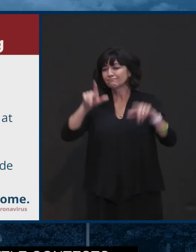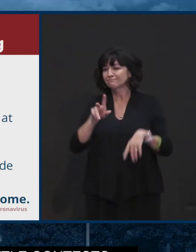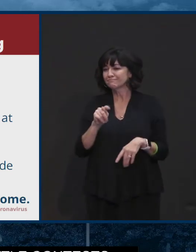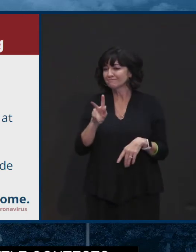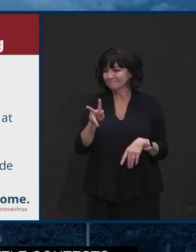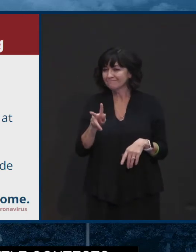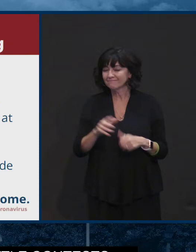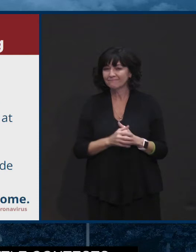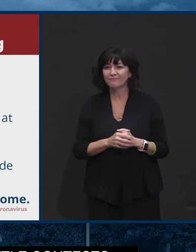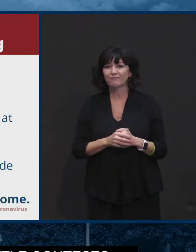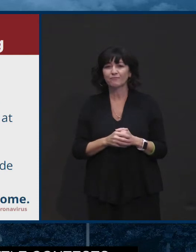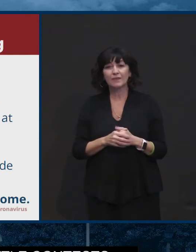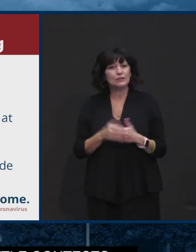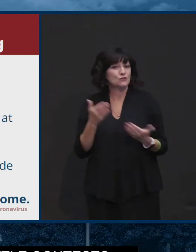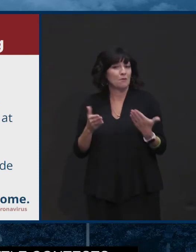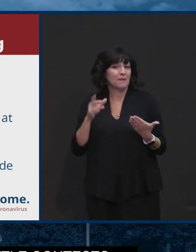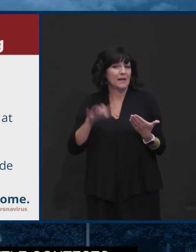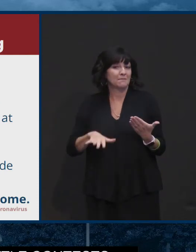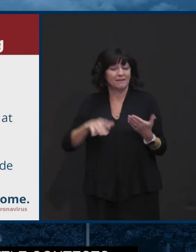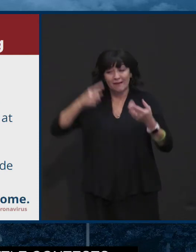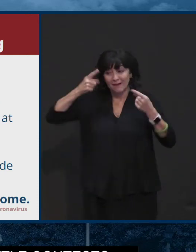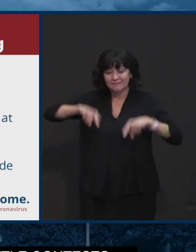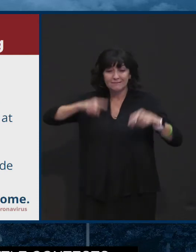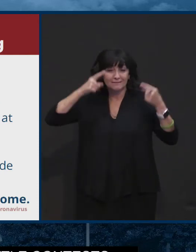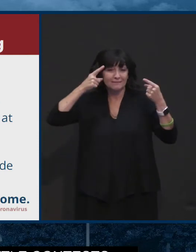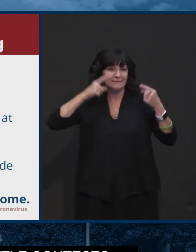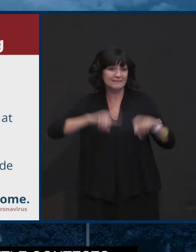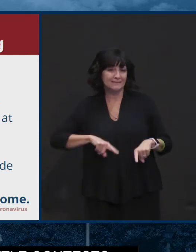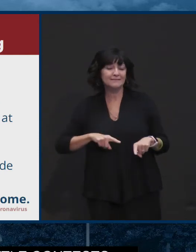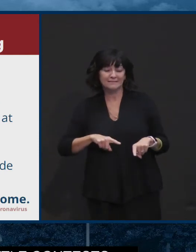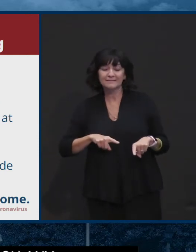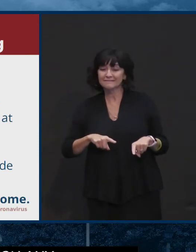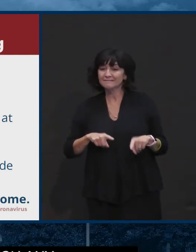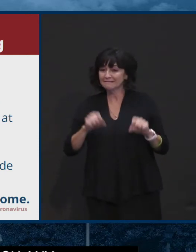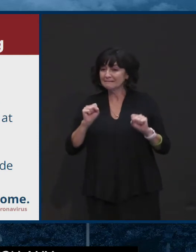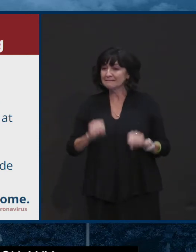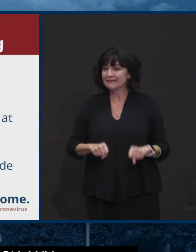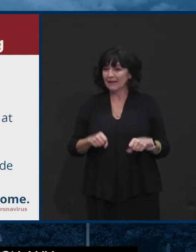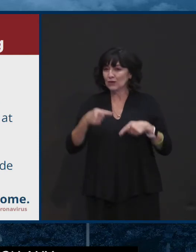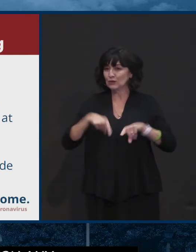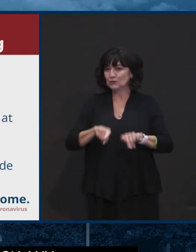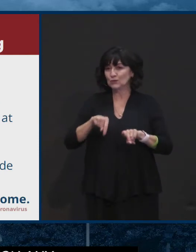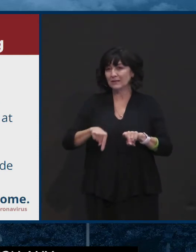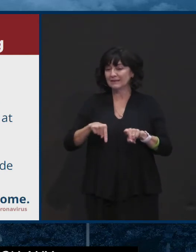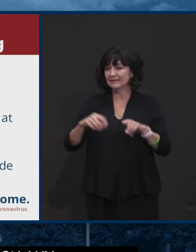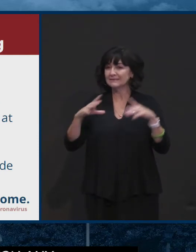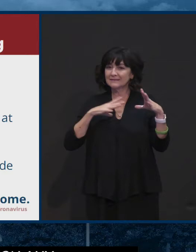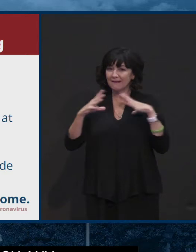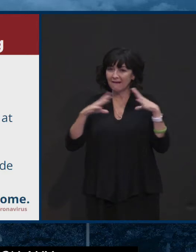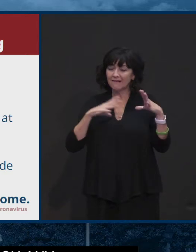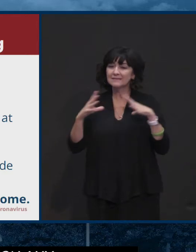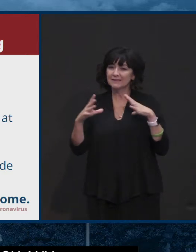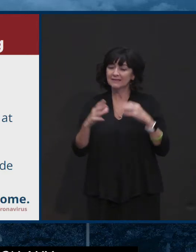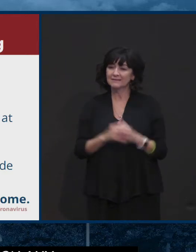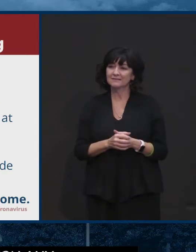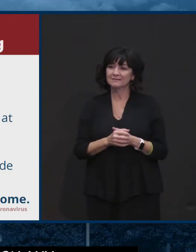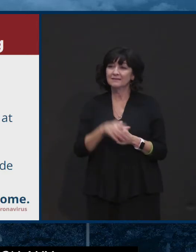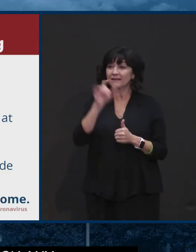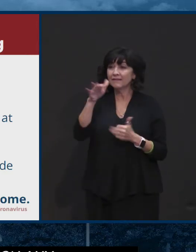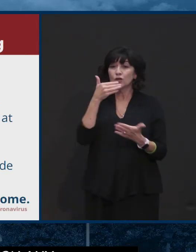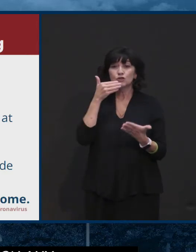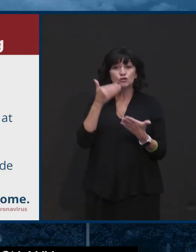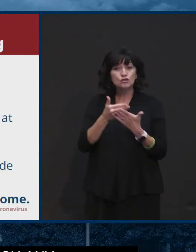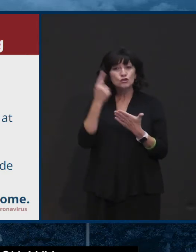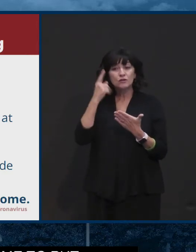to put those debates by the wayside. Really important preparations there for our outreach